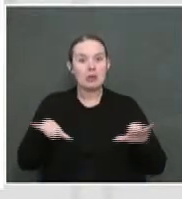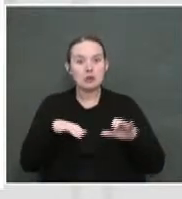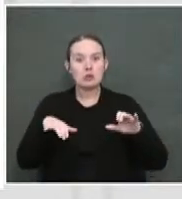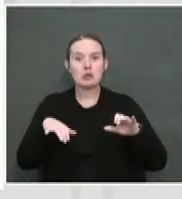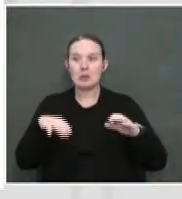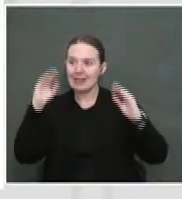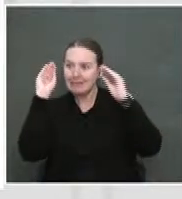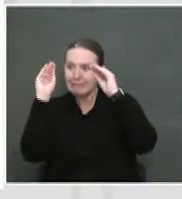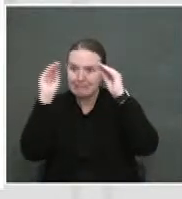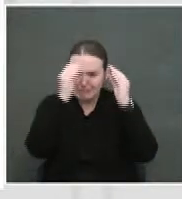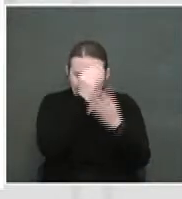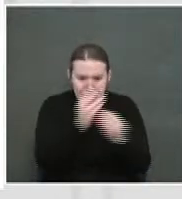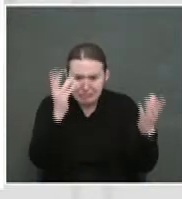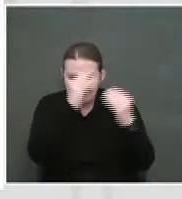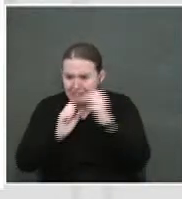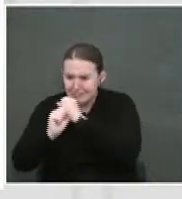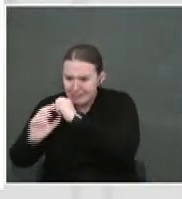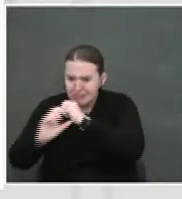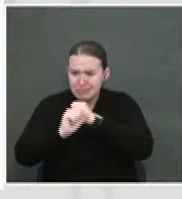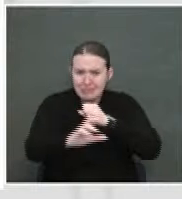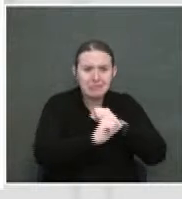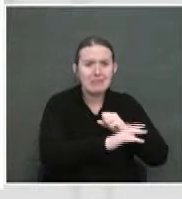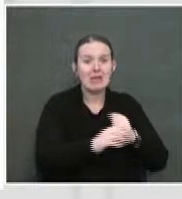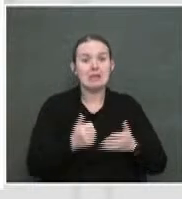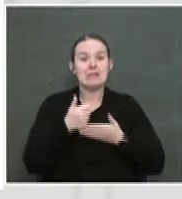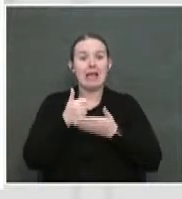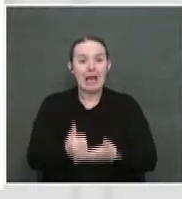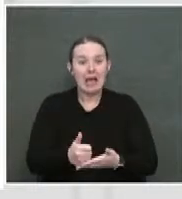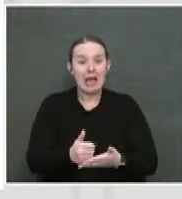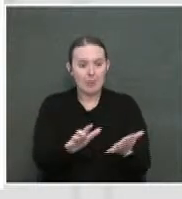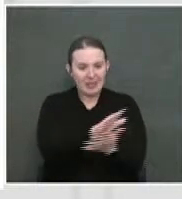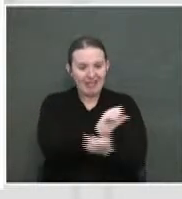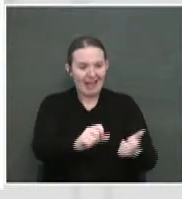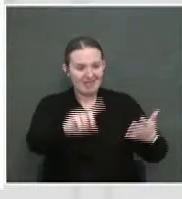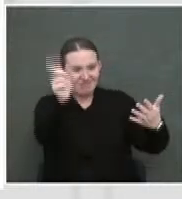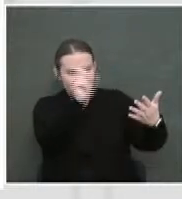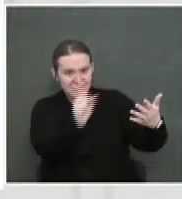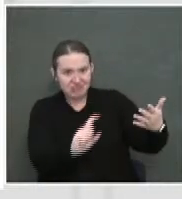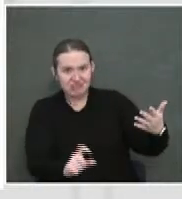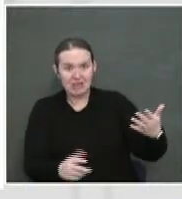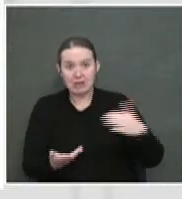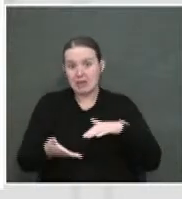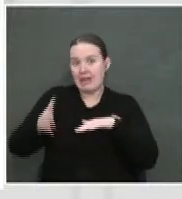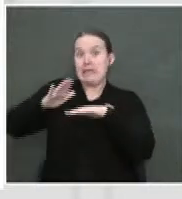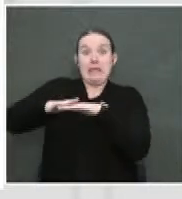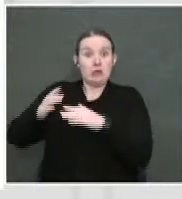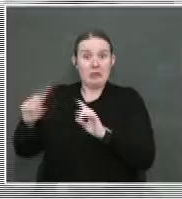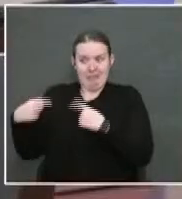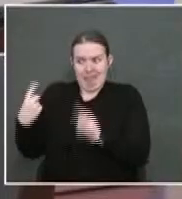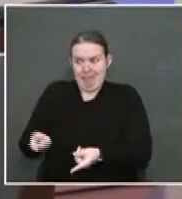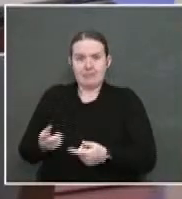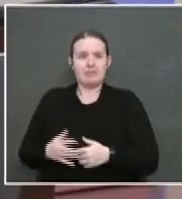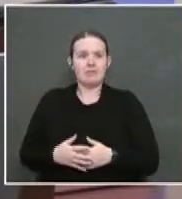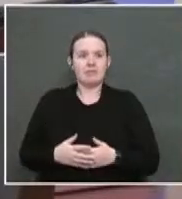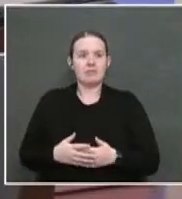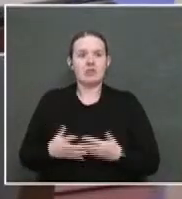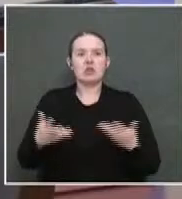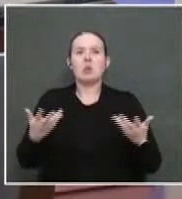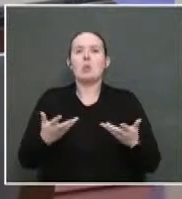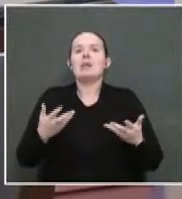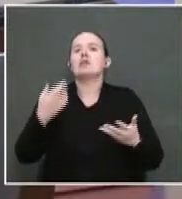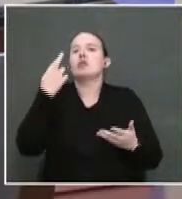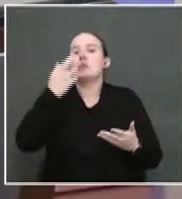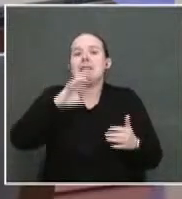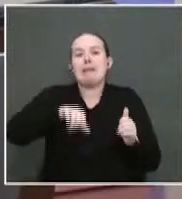be doing to help around the vandalism increase? So I just always wonder, so what? What is the so what behind